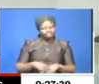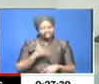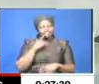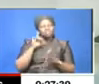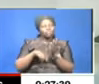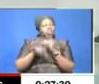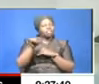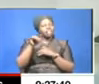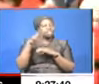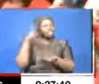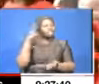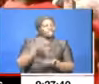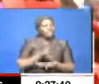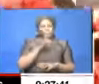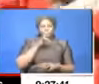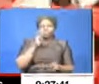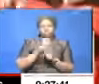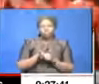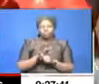pledges.